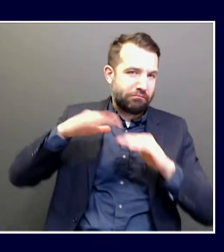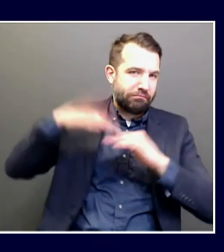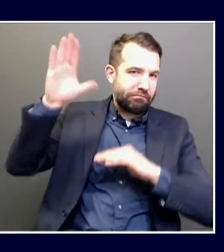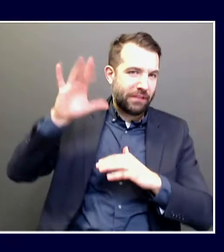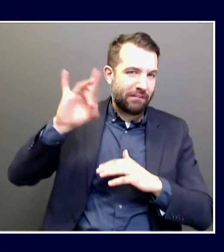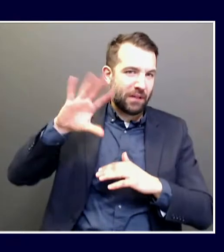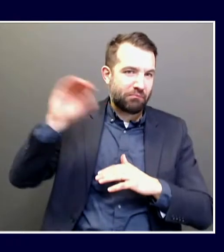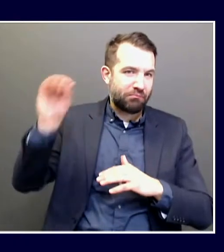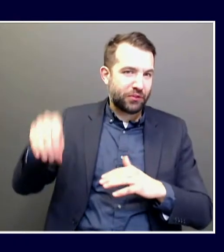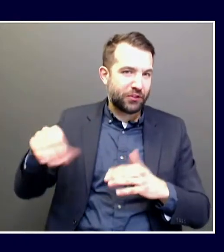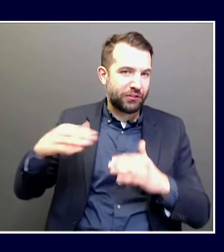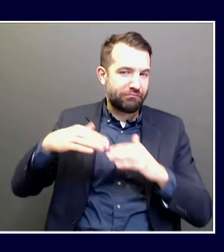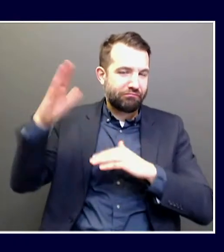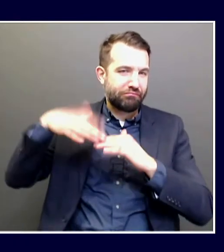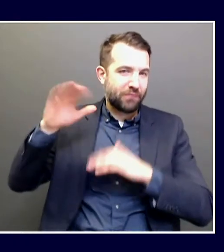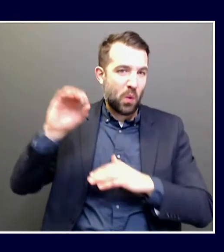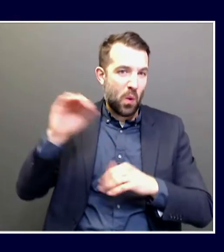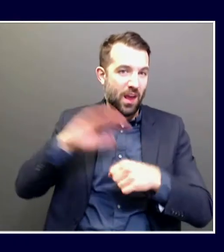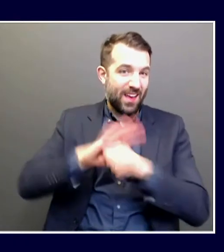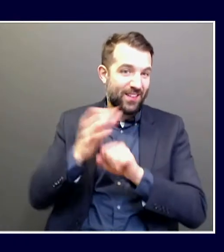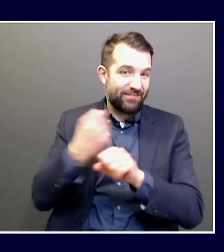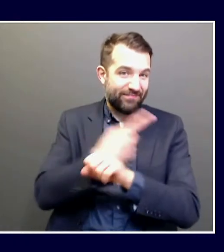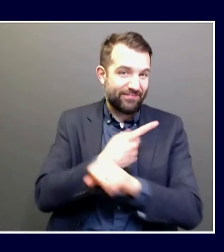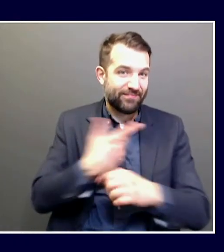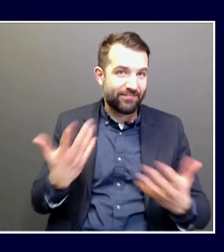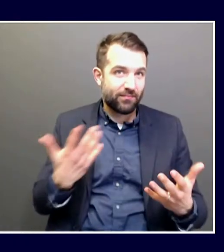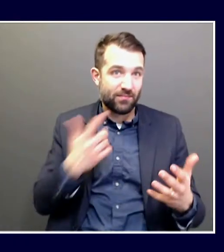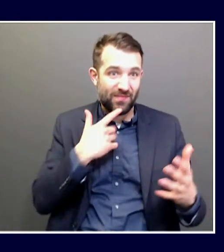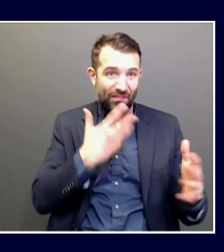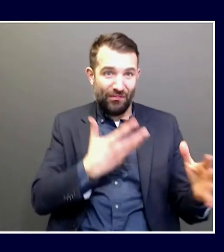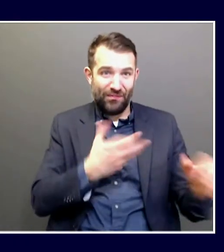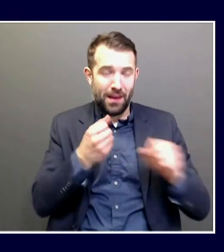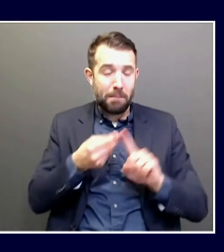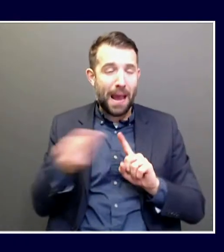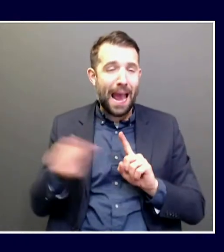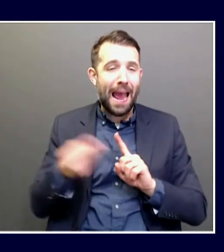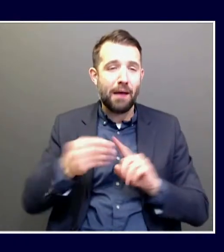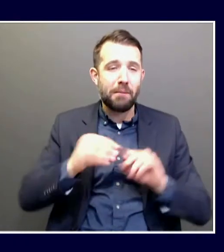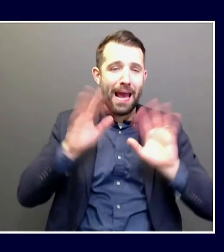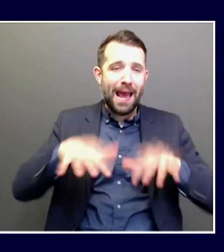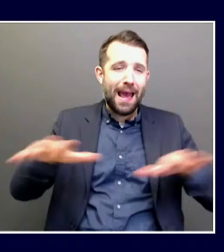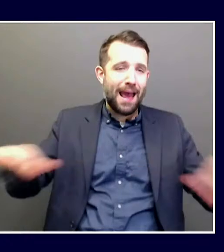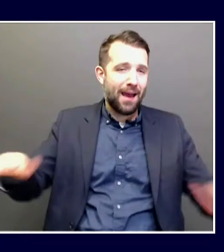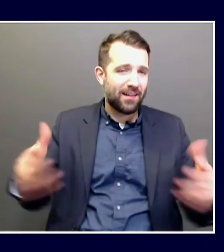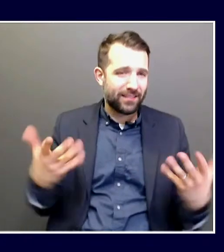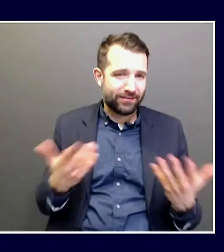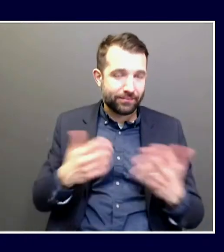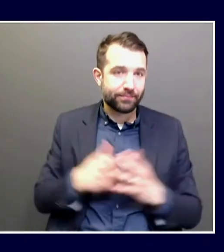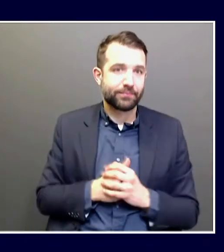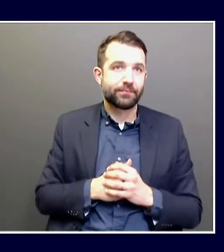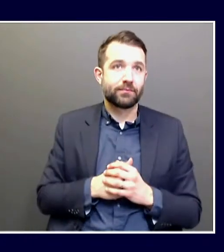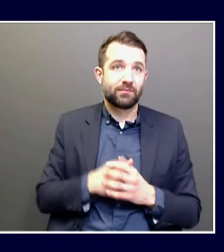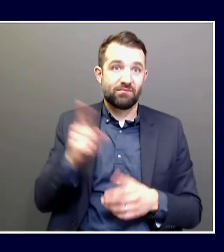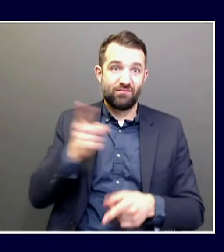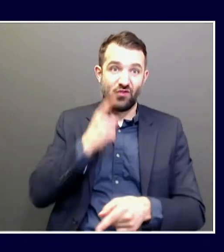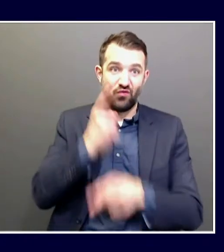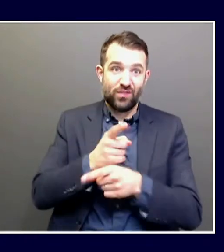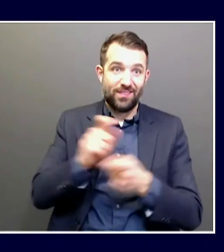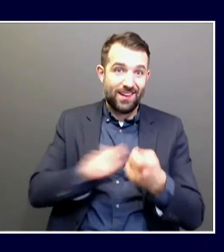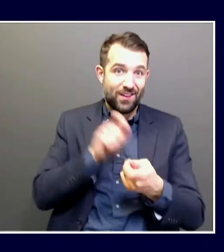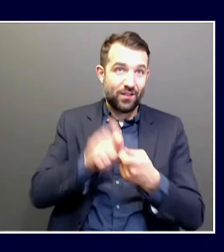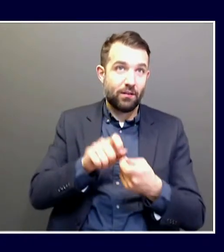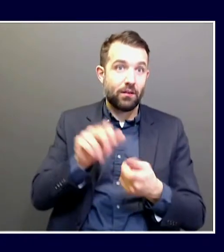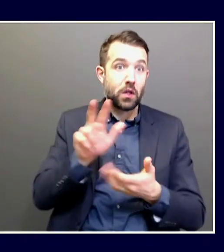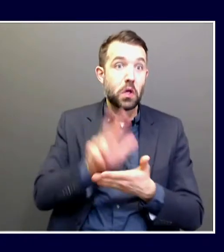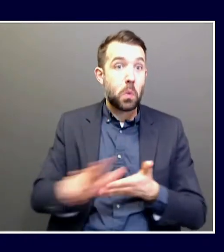range. It's just given how quickly Omicron spreads, those are not inconsistent statements. We may have been in the 40s back a couple weeks